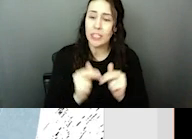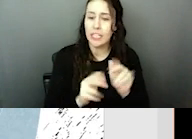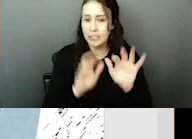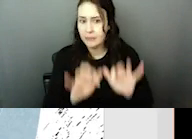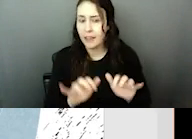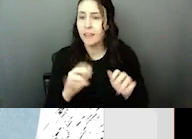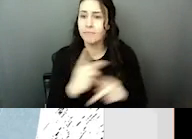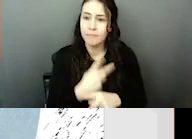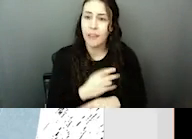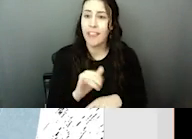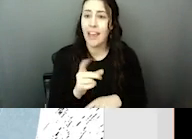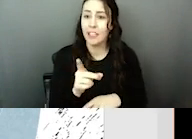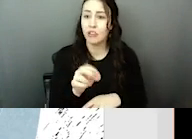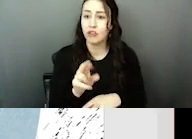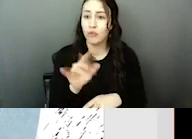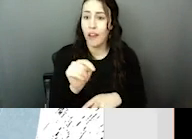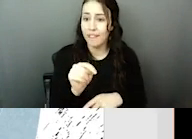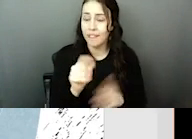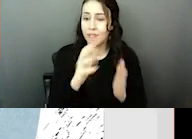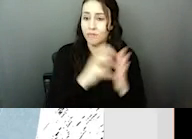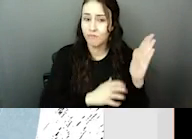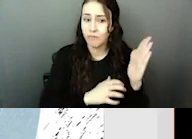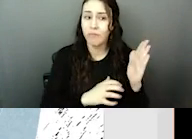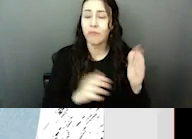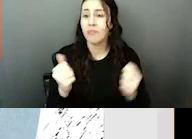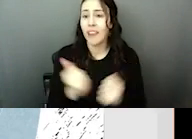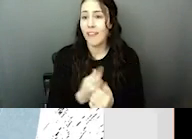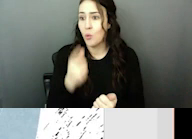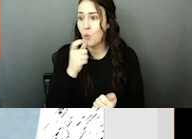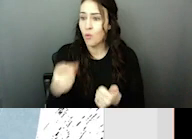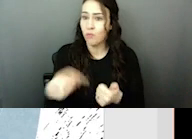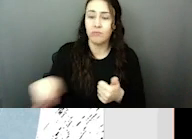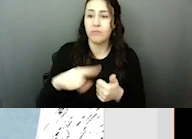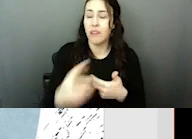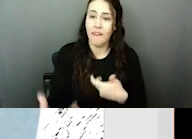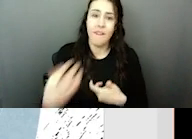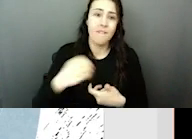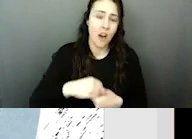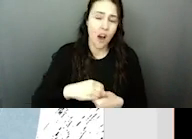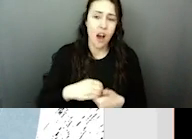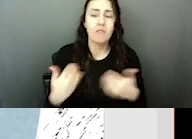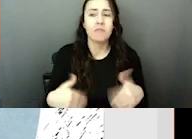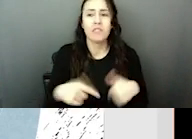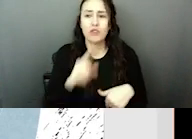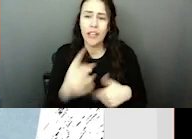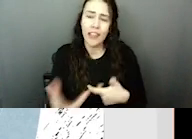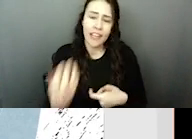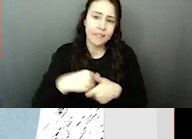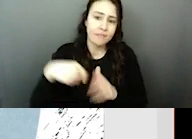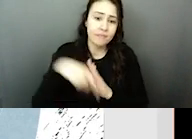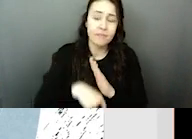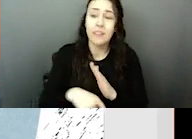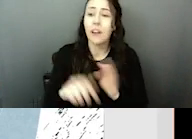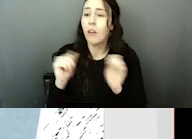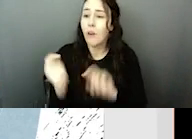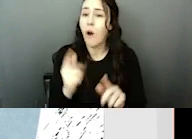was involved, and I'll talk about that in a minute because it continues to be a very inclusive process. Everybody was leaning into